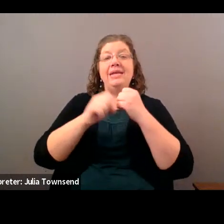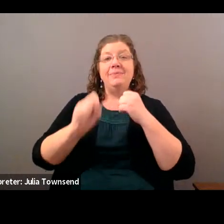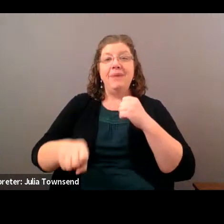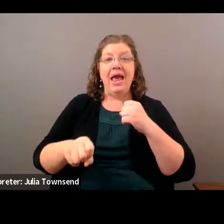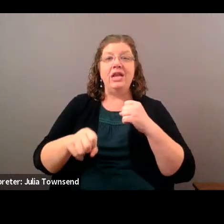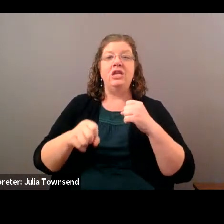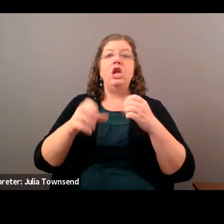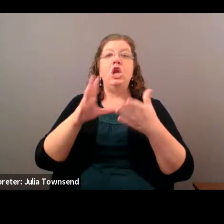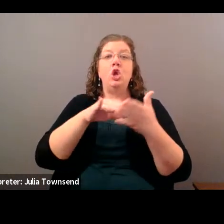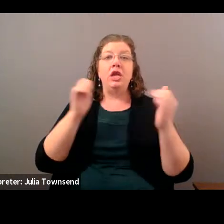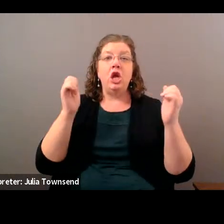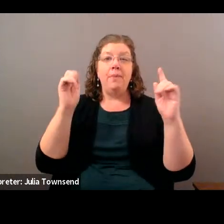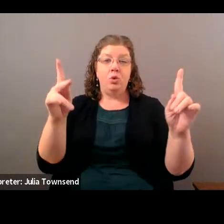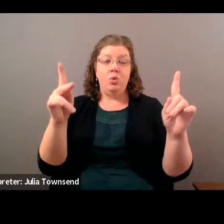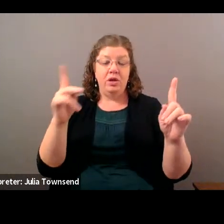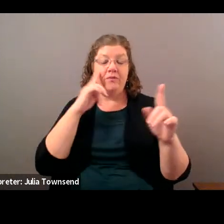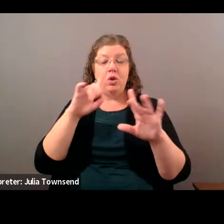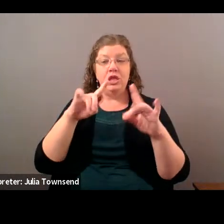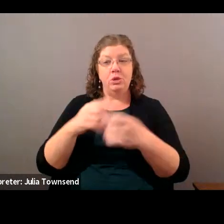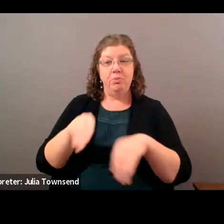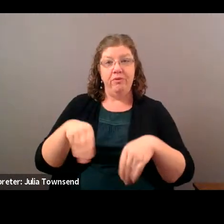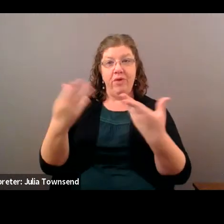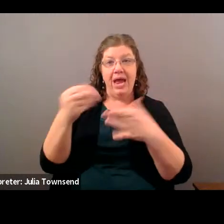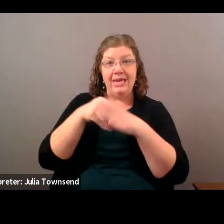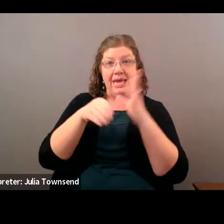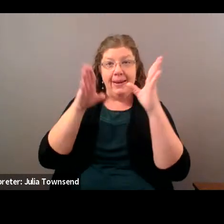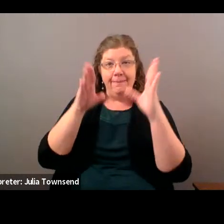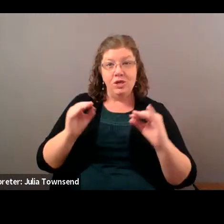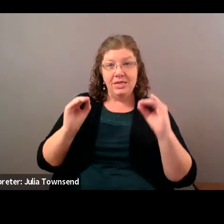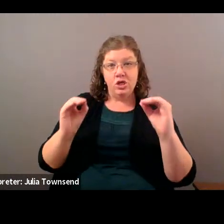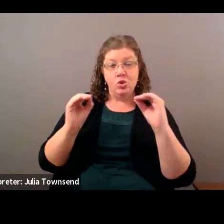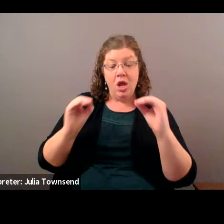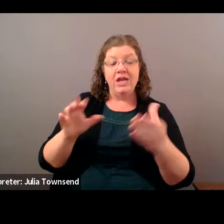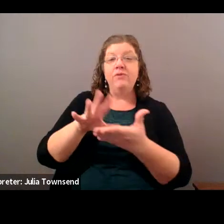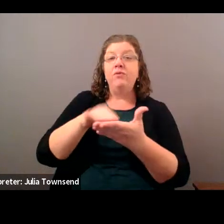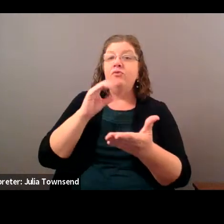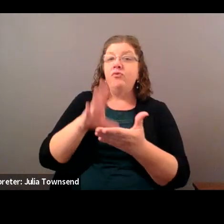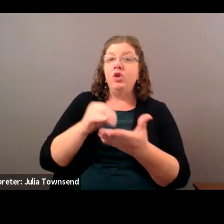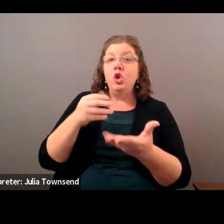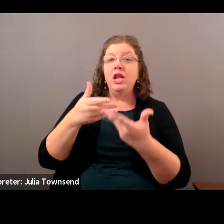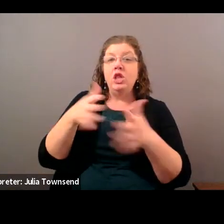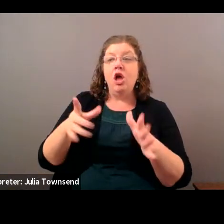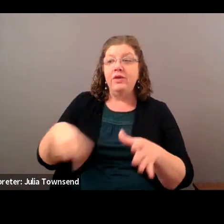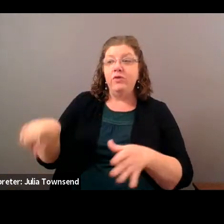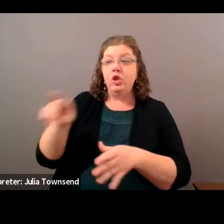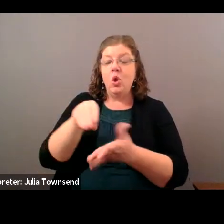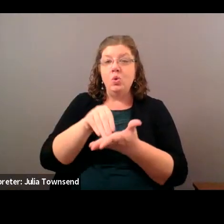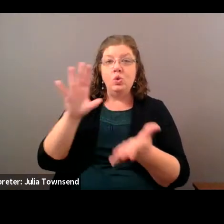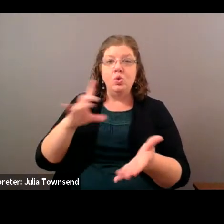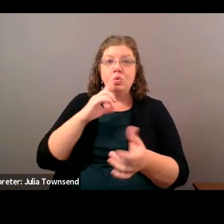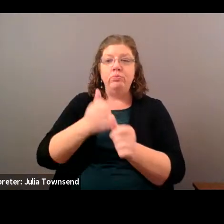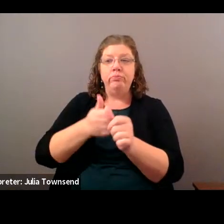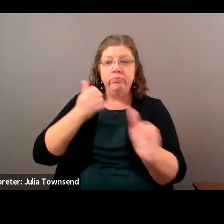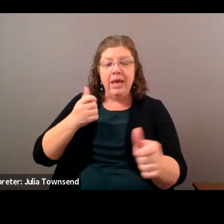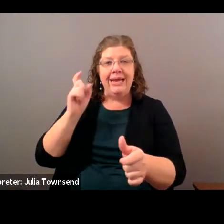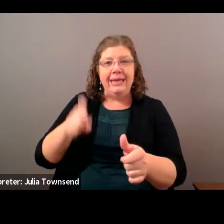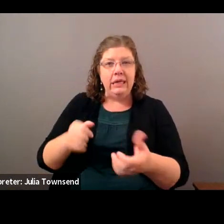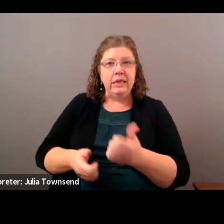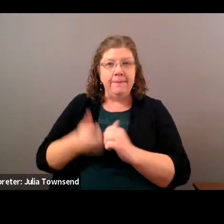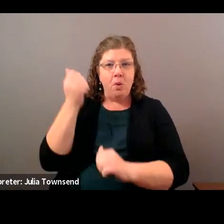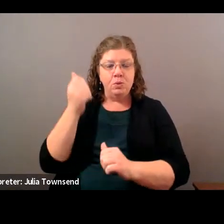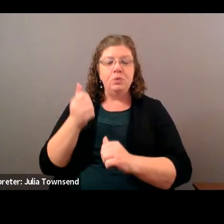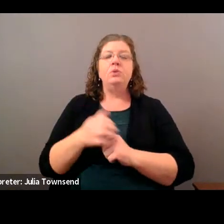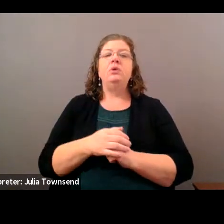This grant is for the district to provide in-person instruction for learning loss for those students who most need it. The district